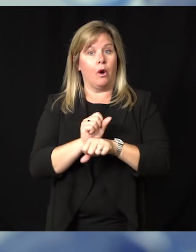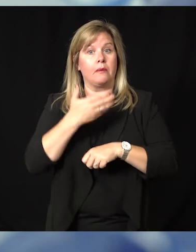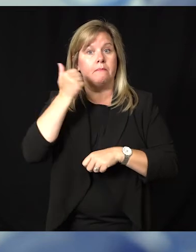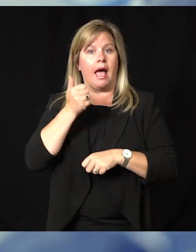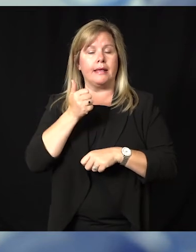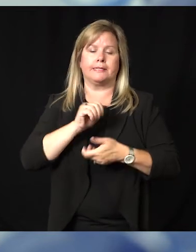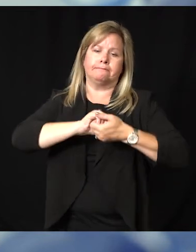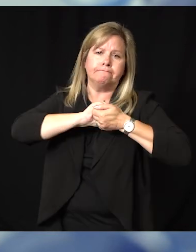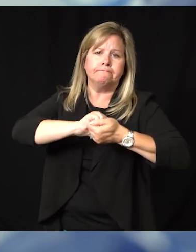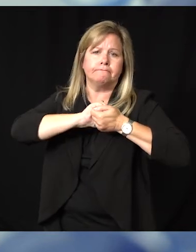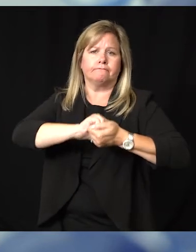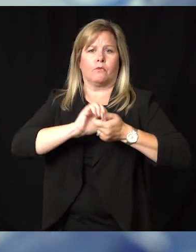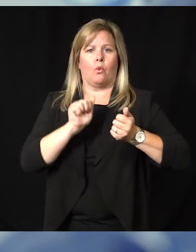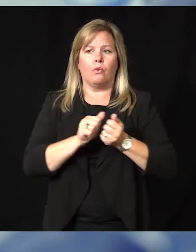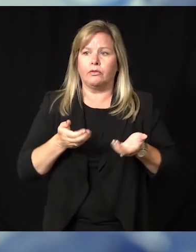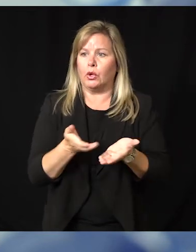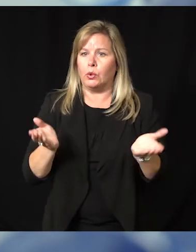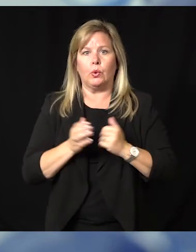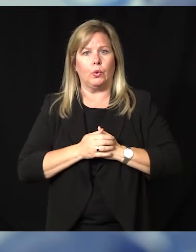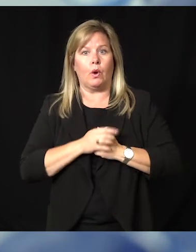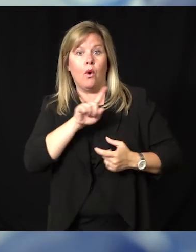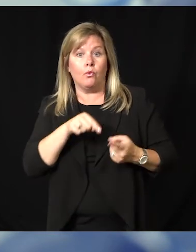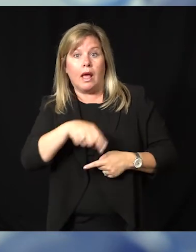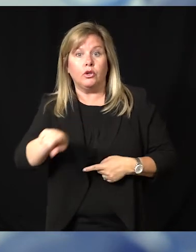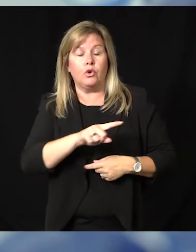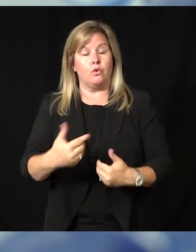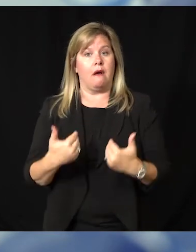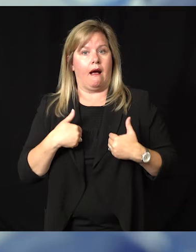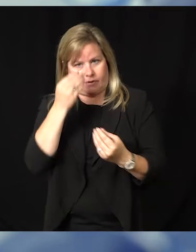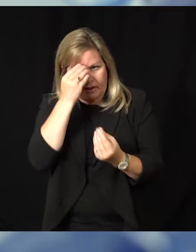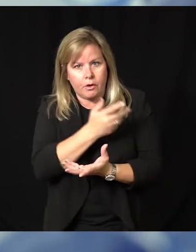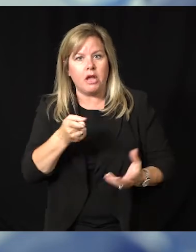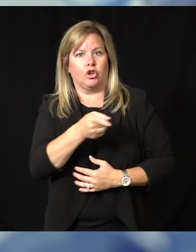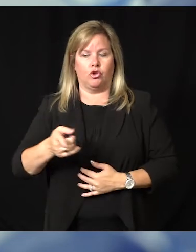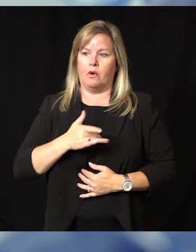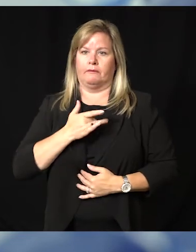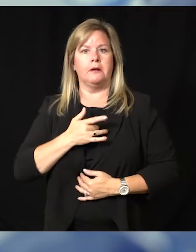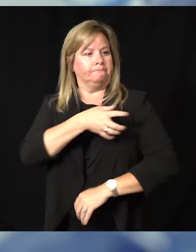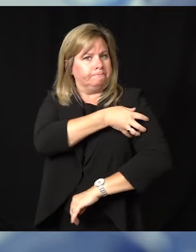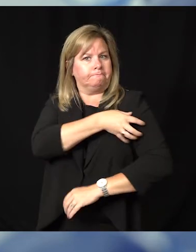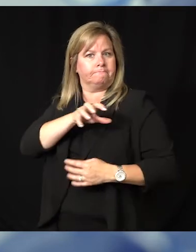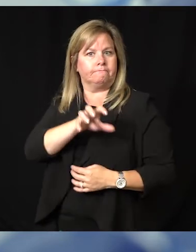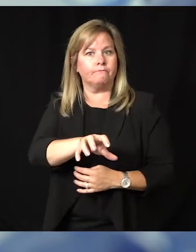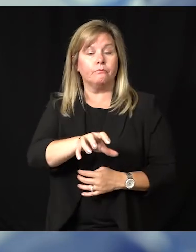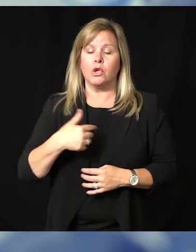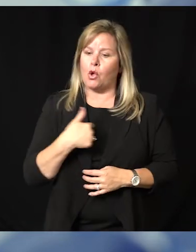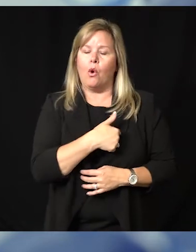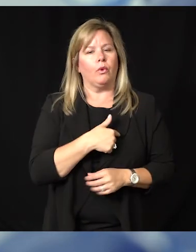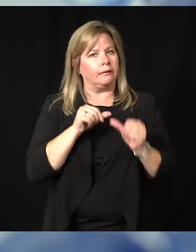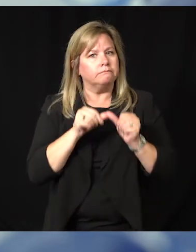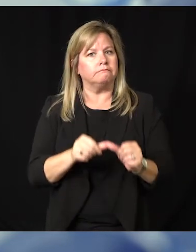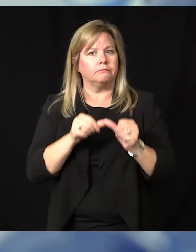do that work with you, when you are empowered with information. And so that will continue to be our commitment to